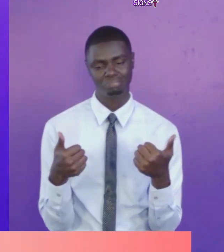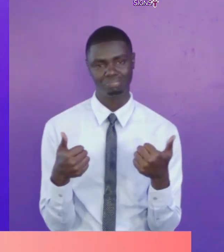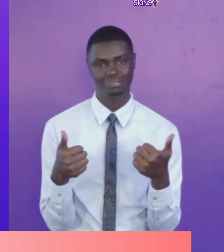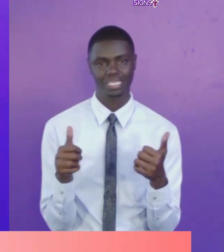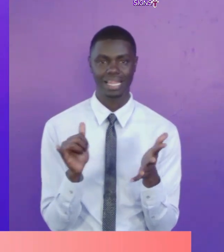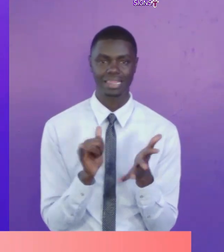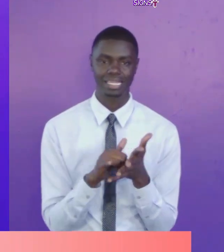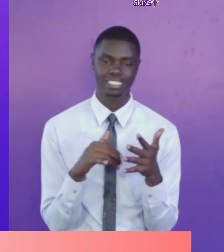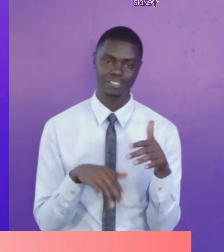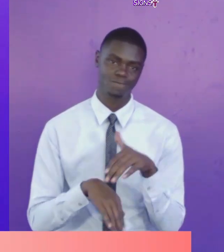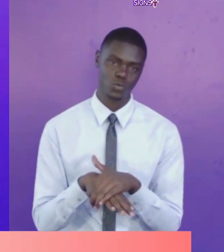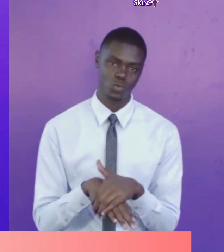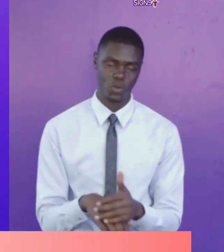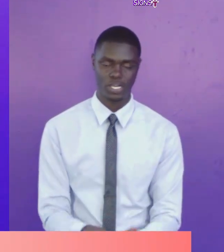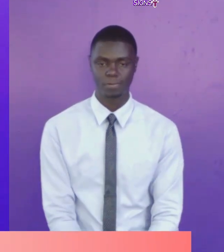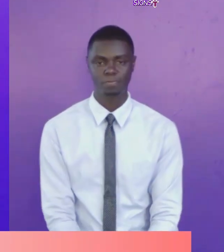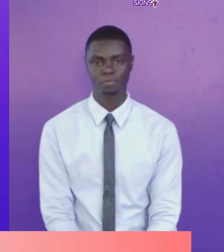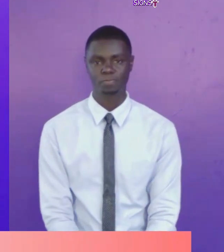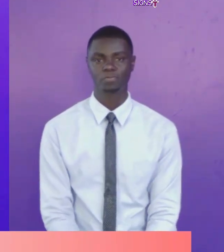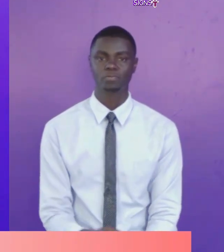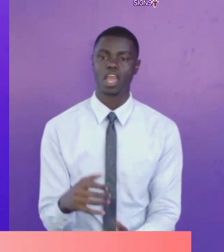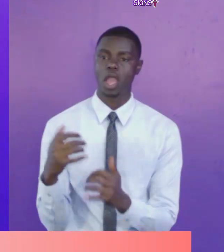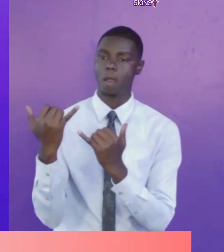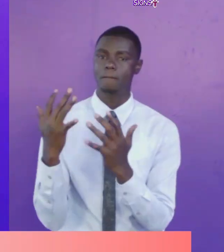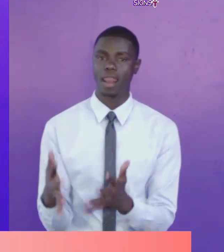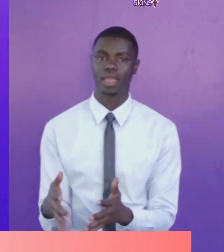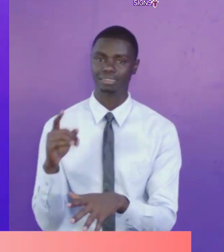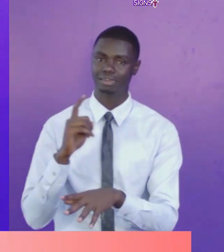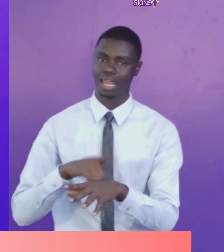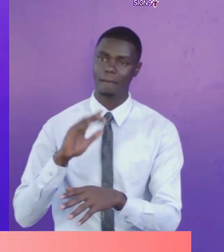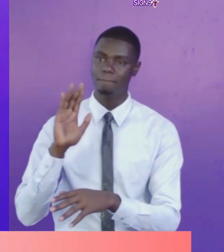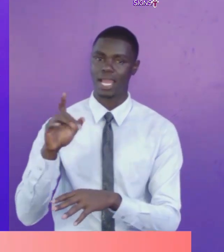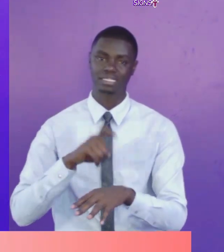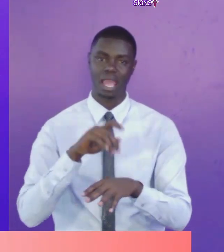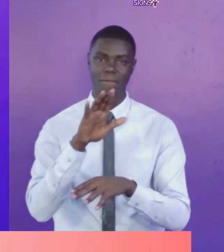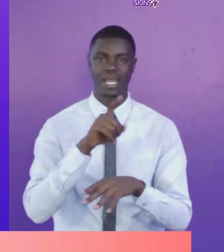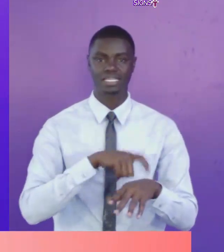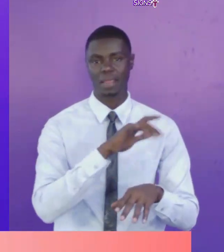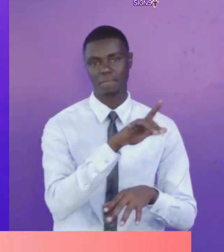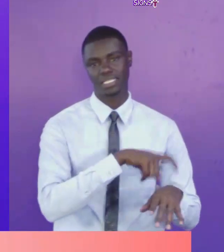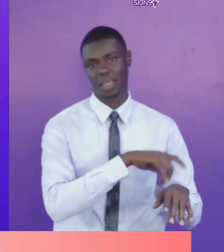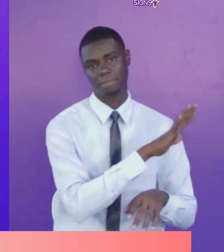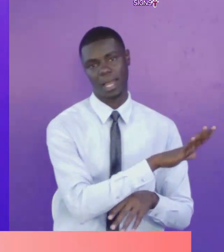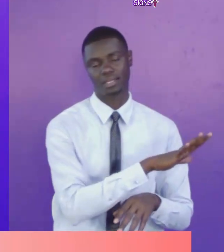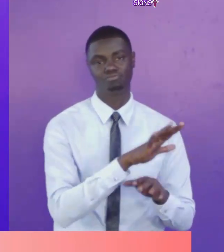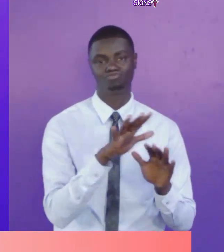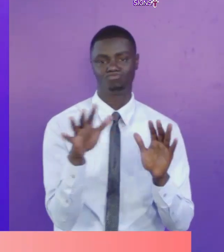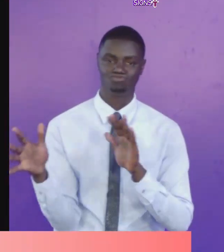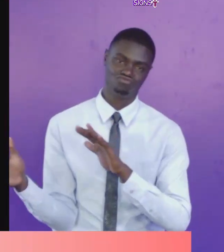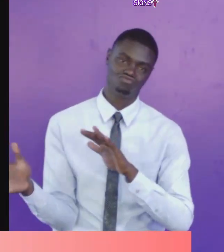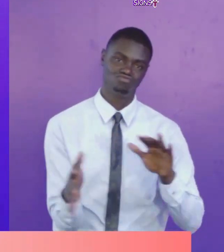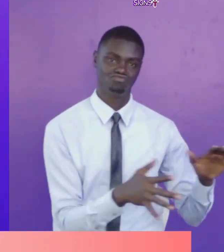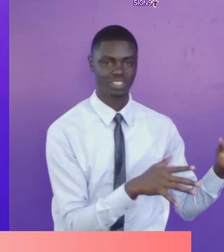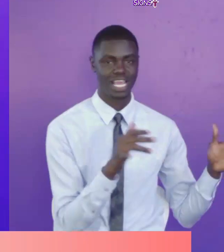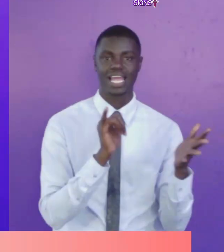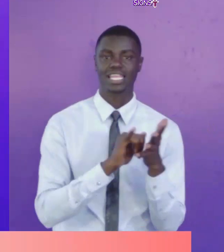ndio football iko. Yeah. Kila wachezaji na era yao. Yeah. Yeah. So that's